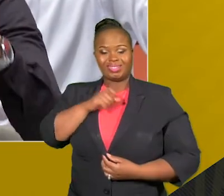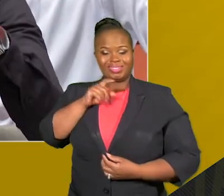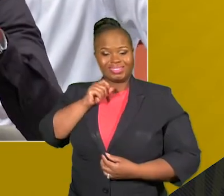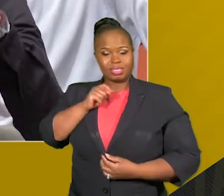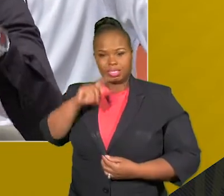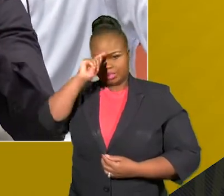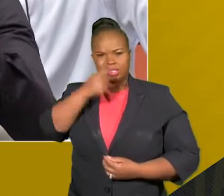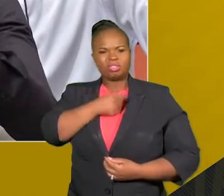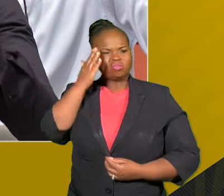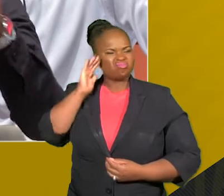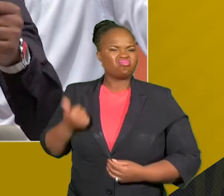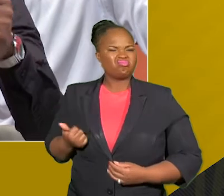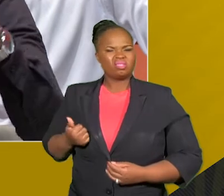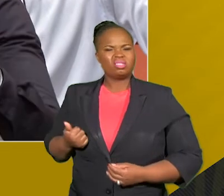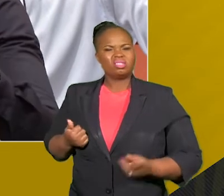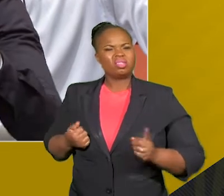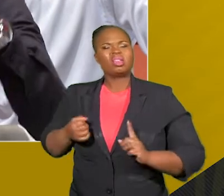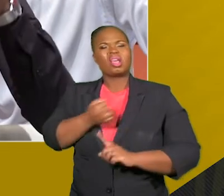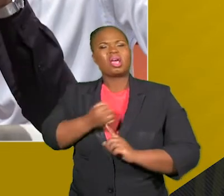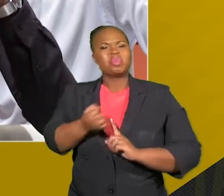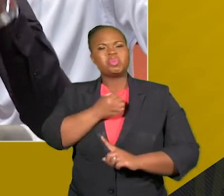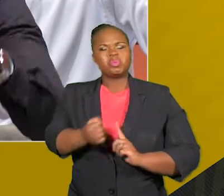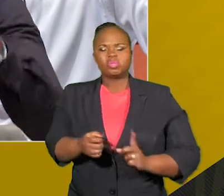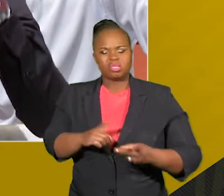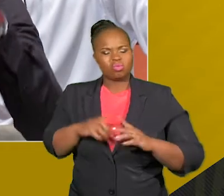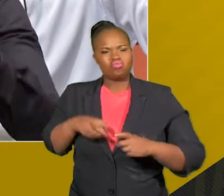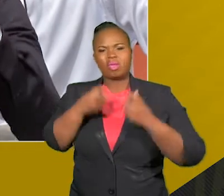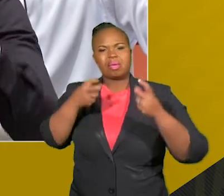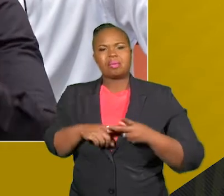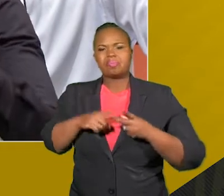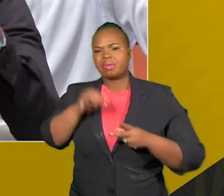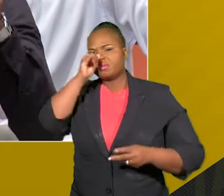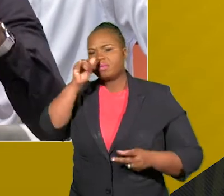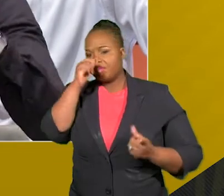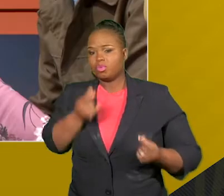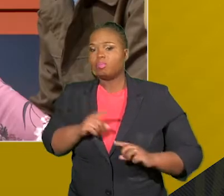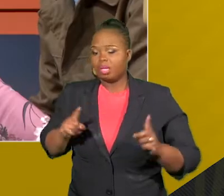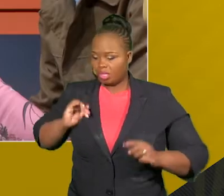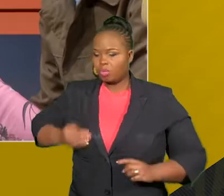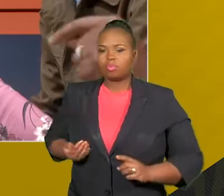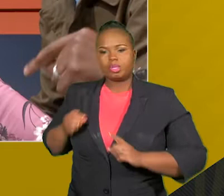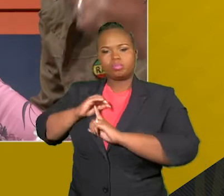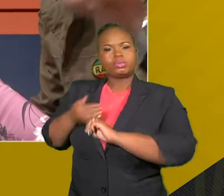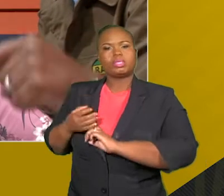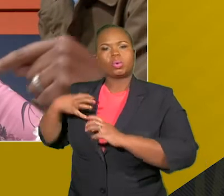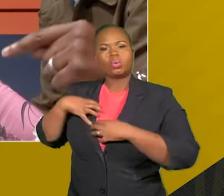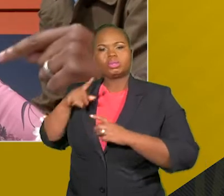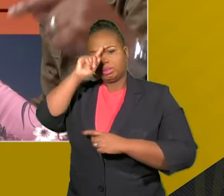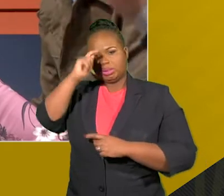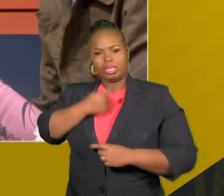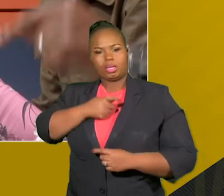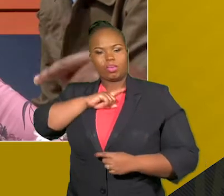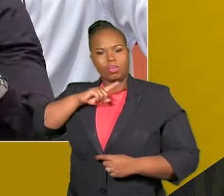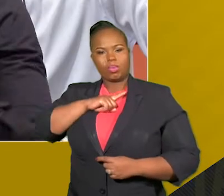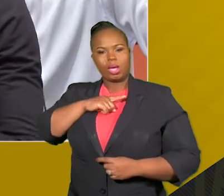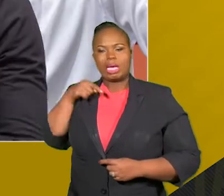son, she knows very well that son is an abuser, that son is a rapist, is a robber, is a what, but she is protecting him because that son is